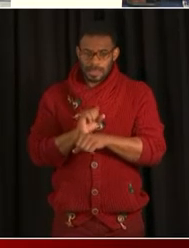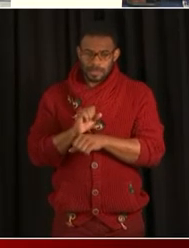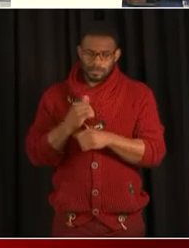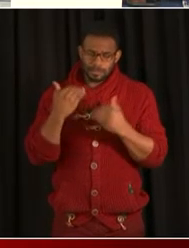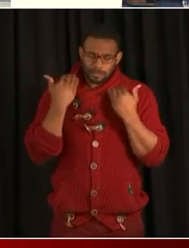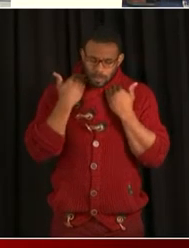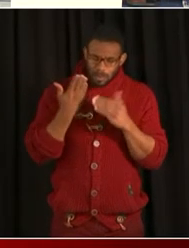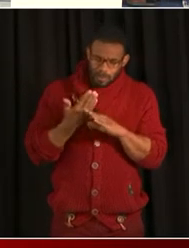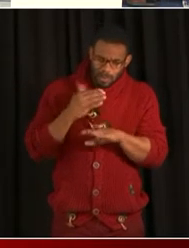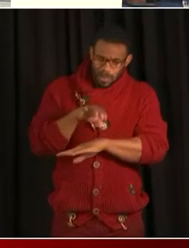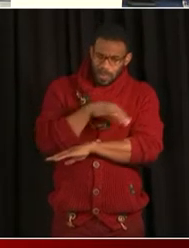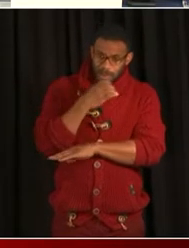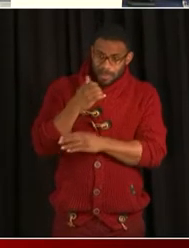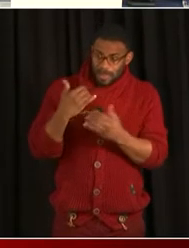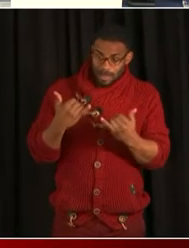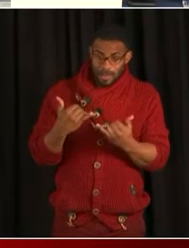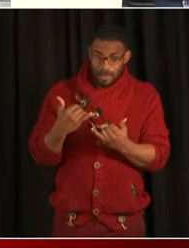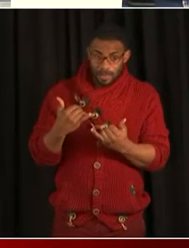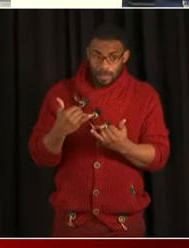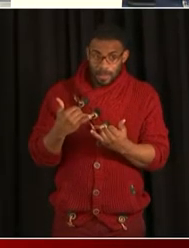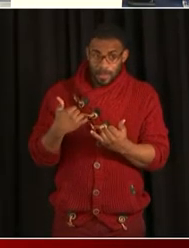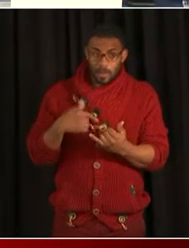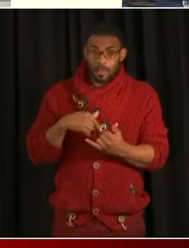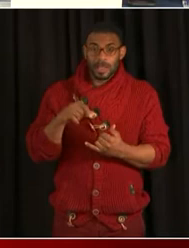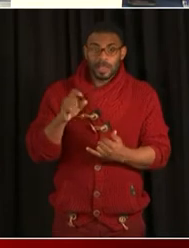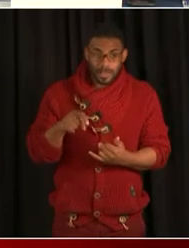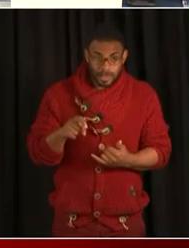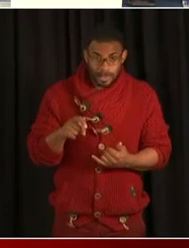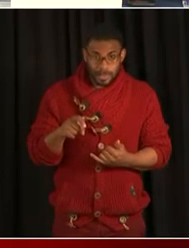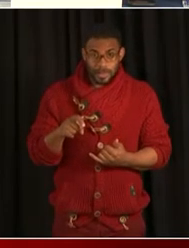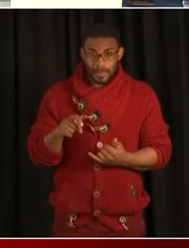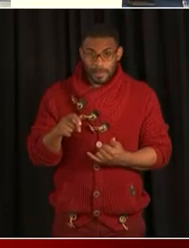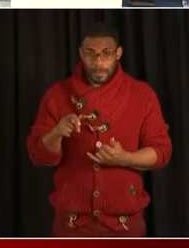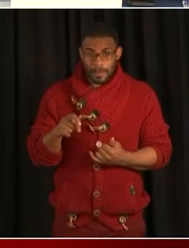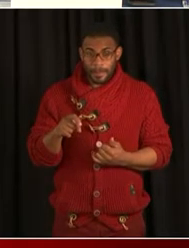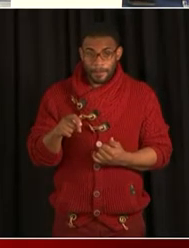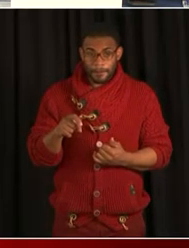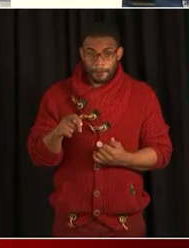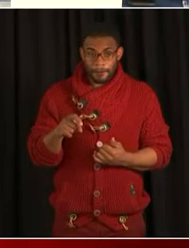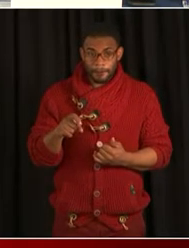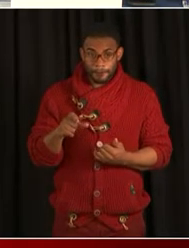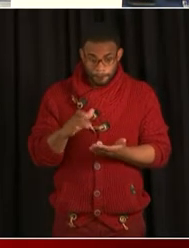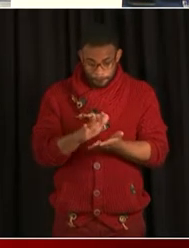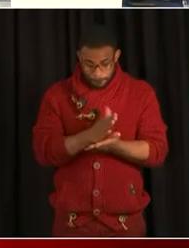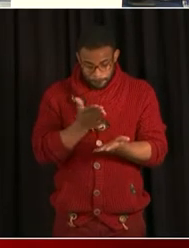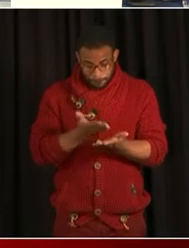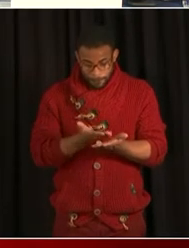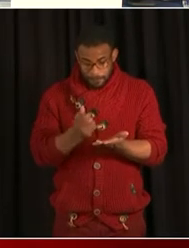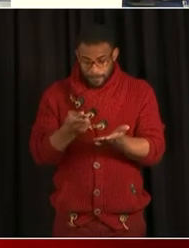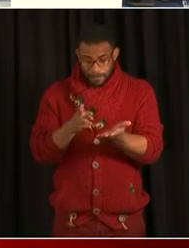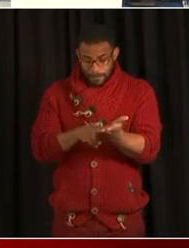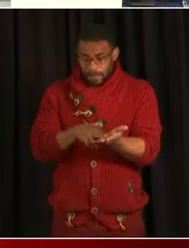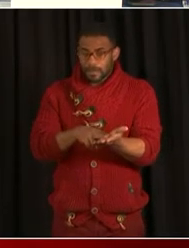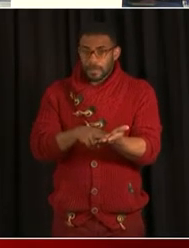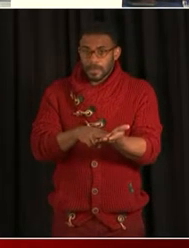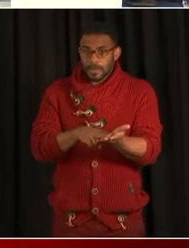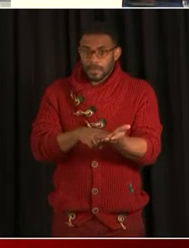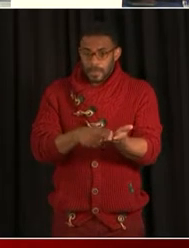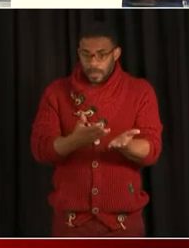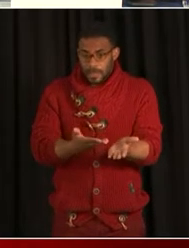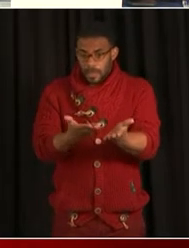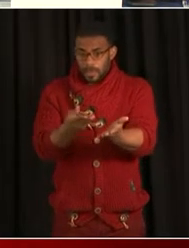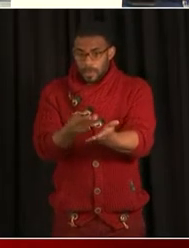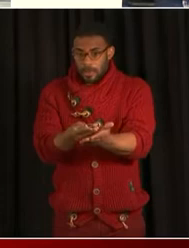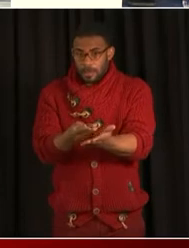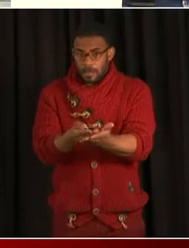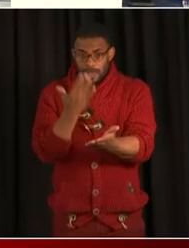jobs right before Christmas. Now we need a paper that sign here,